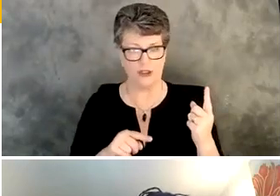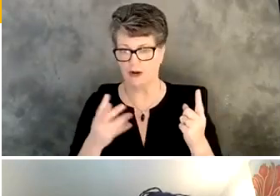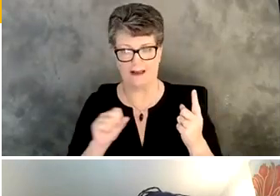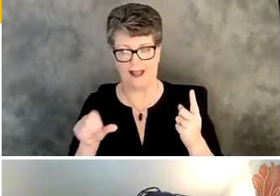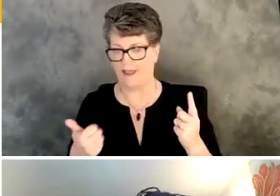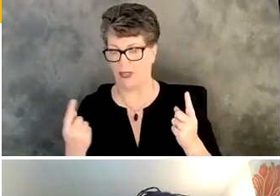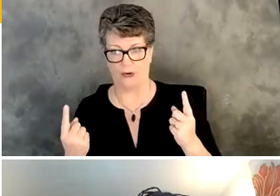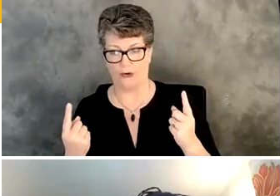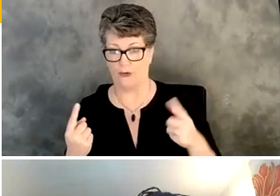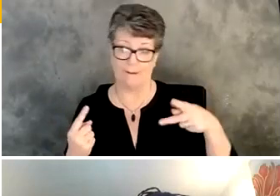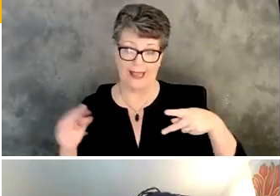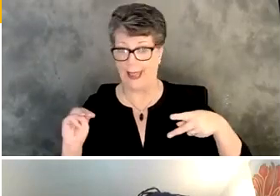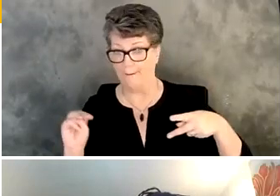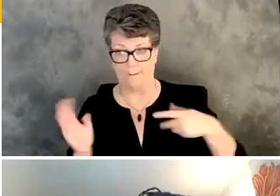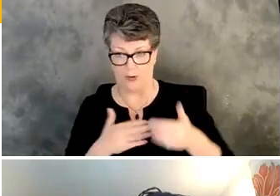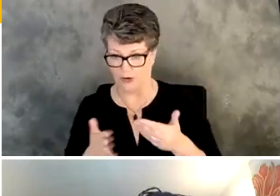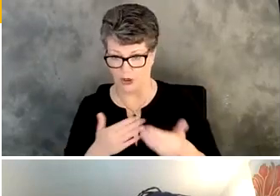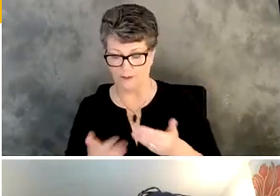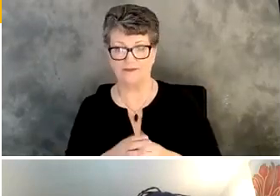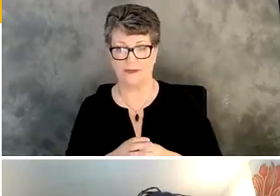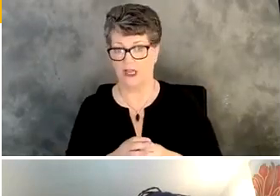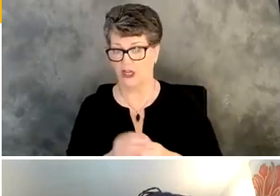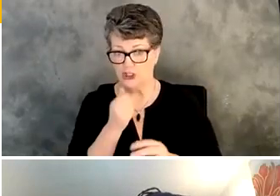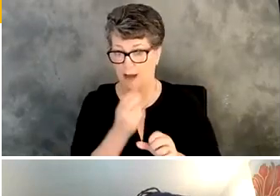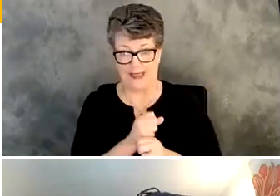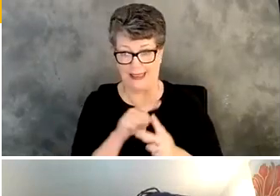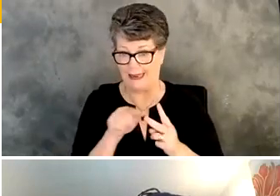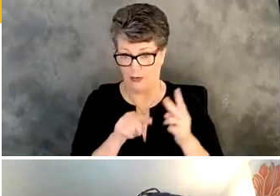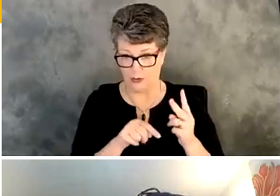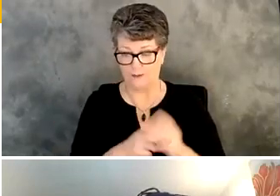considered allergic to the mRNA vaccine and should not be getting the other.